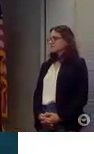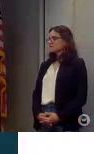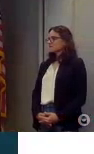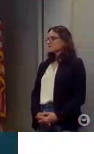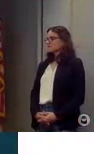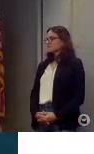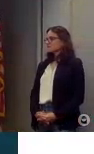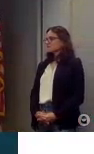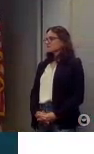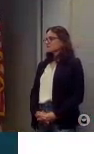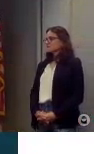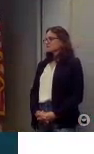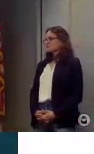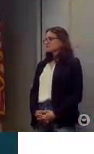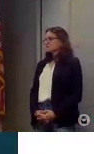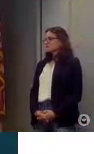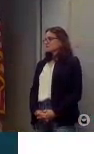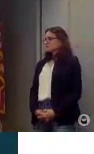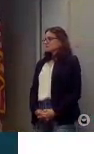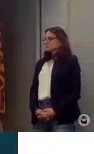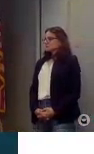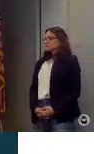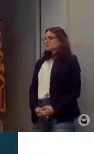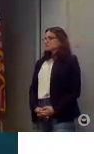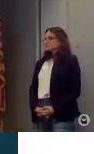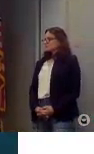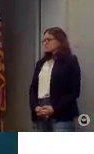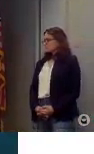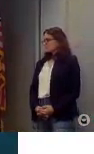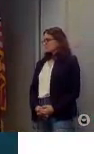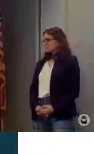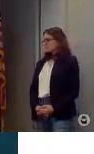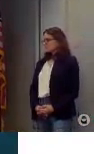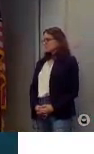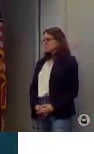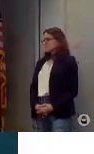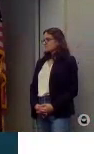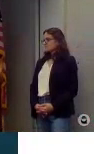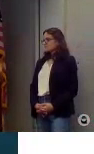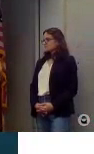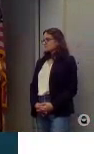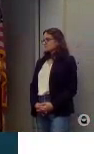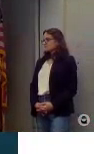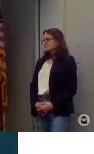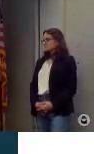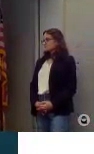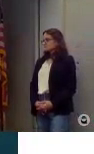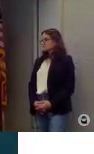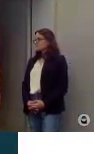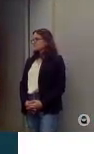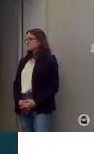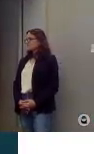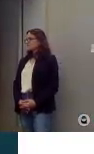data, applying this kind of modified Braithwaite and Johnson equation to just that city, for taking